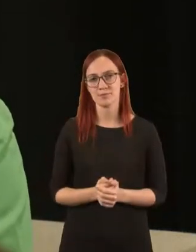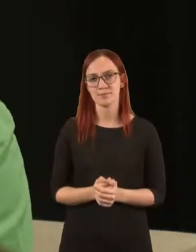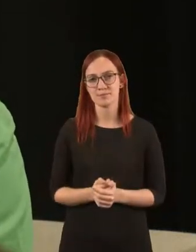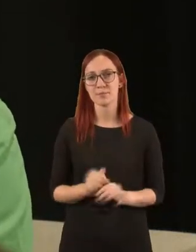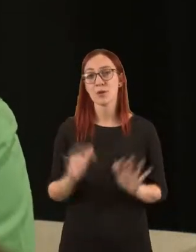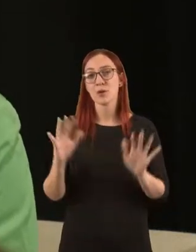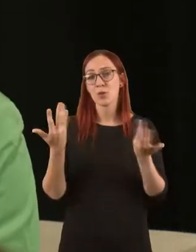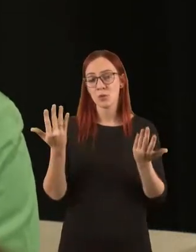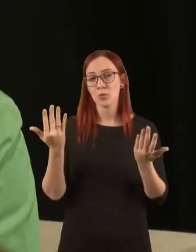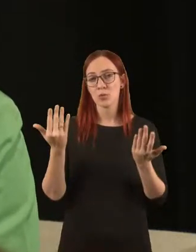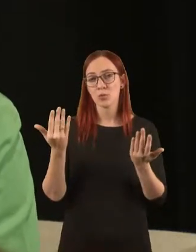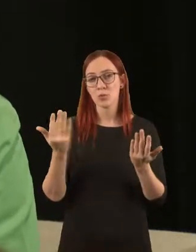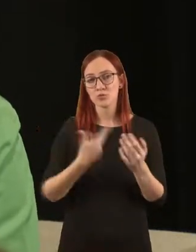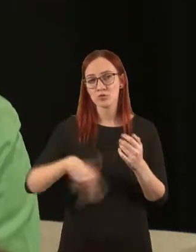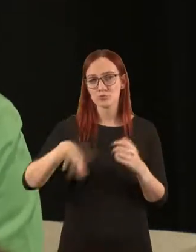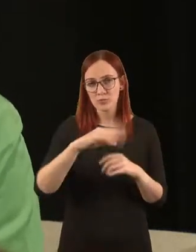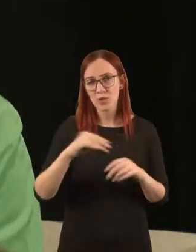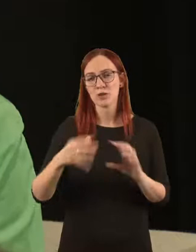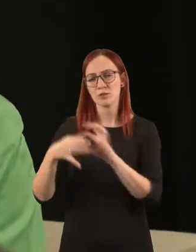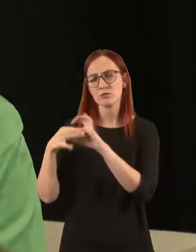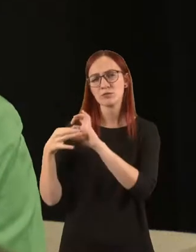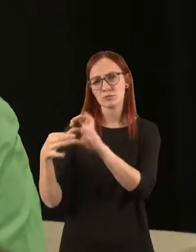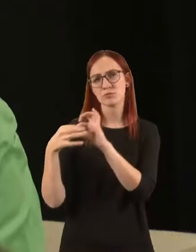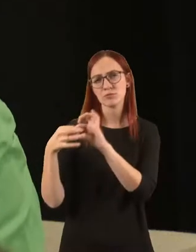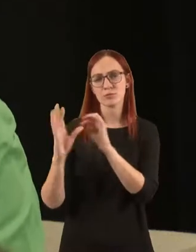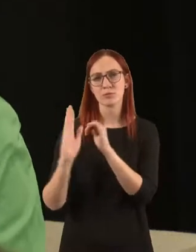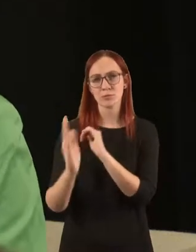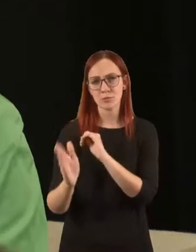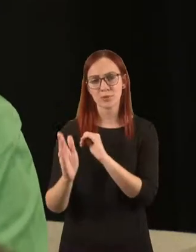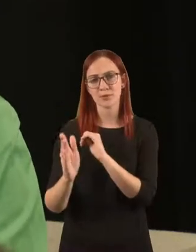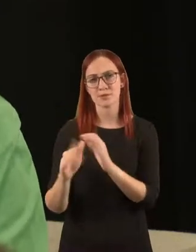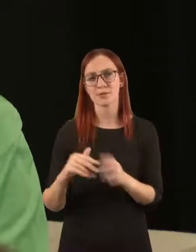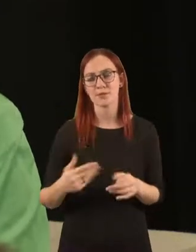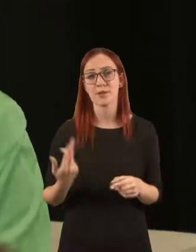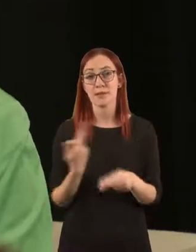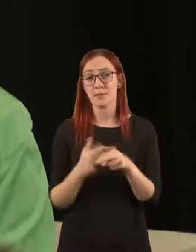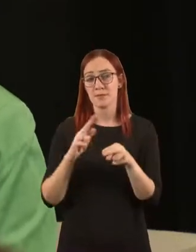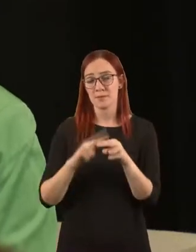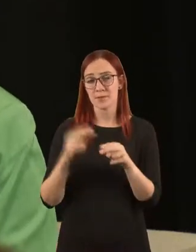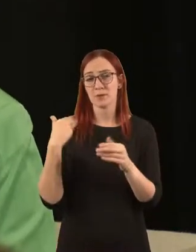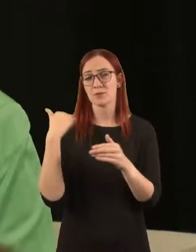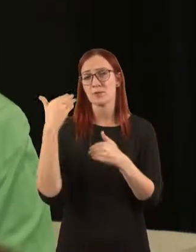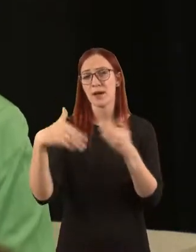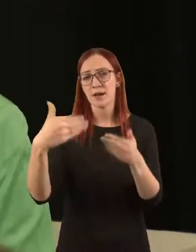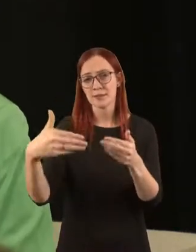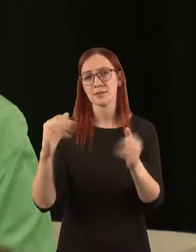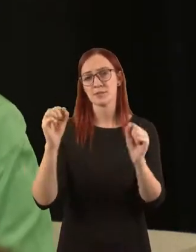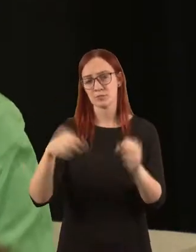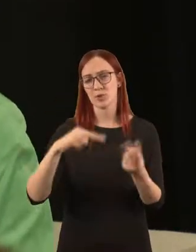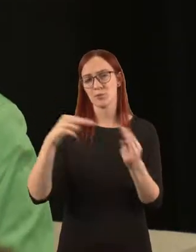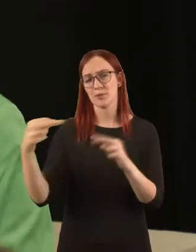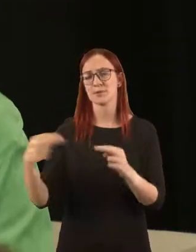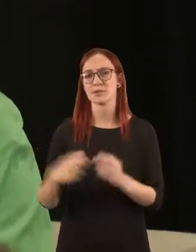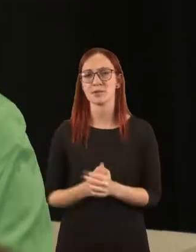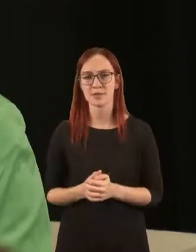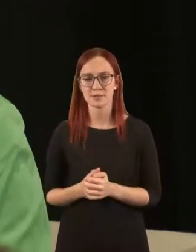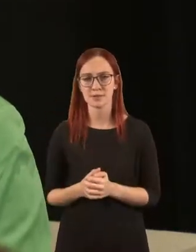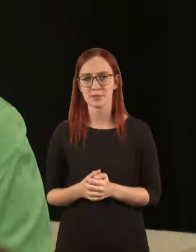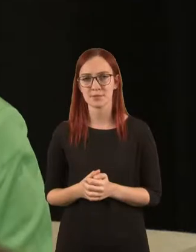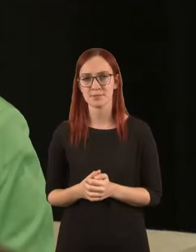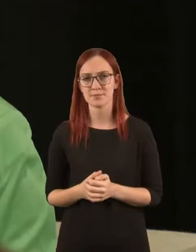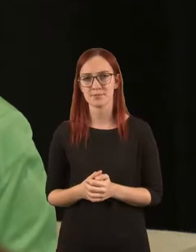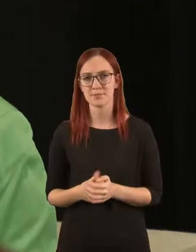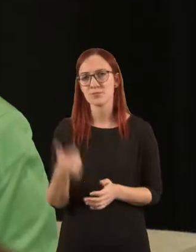they demonstrate their real choices. So the closer our